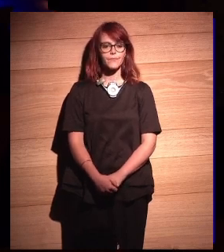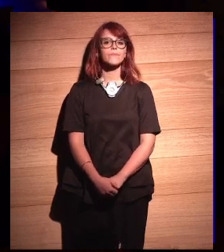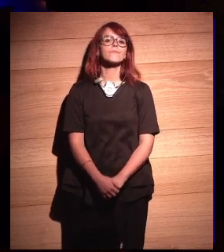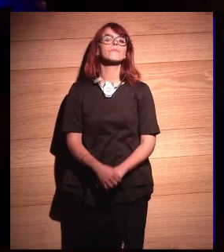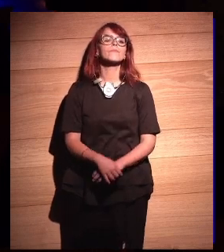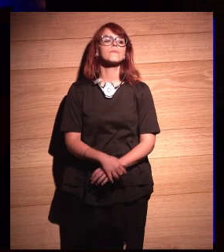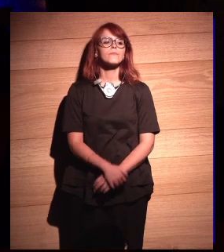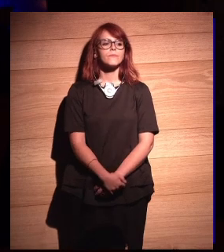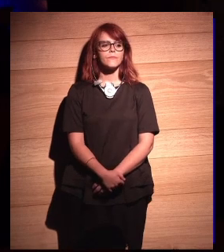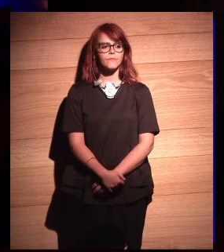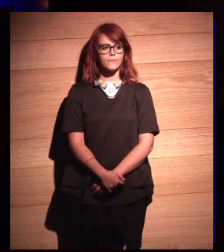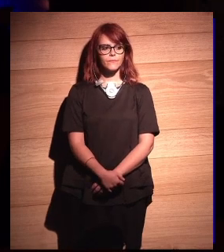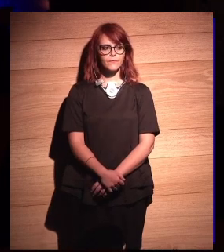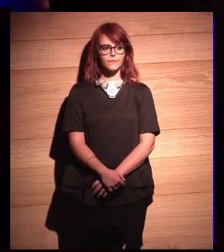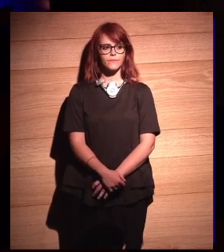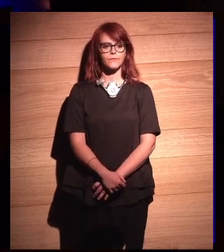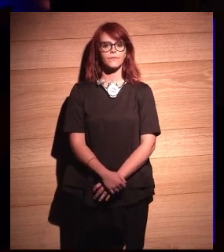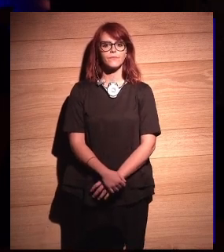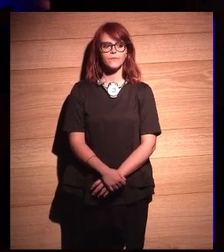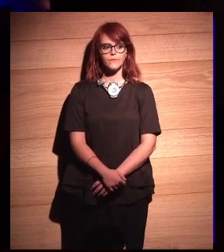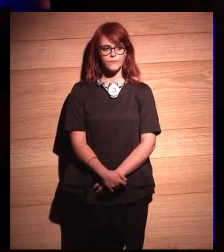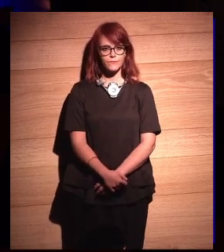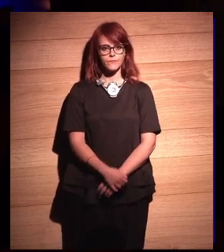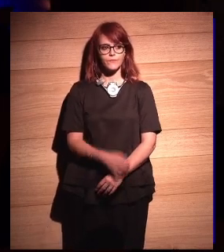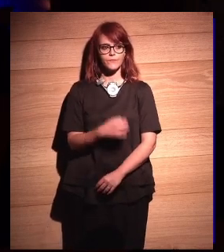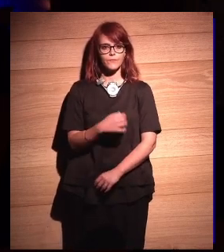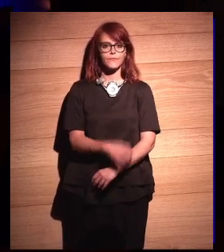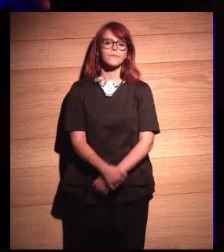It's so hard to see.